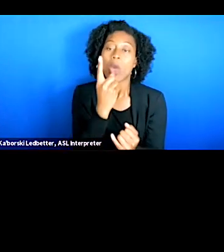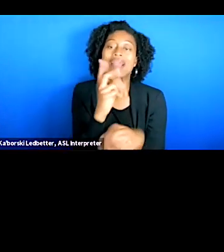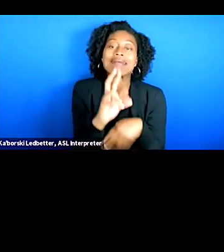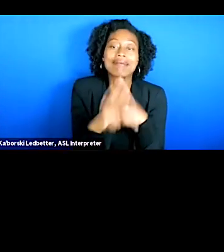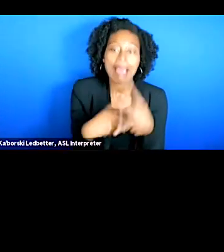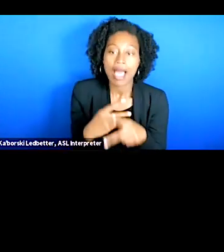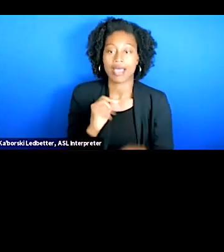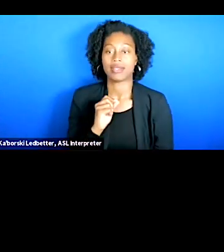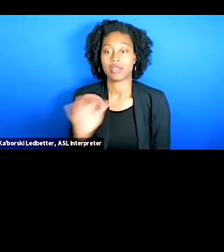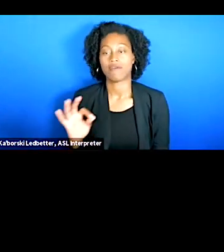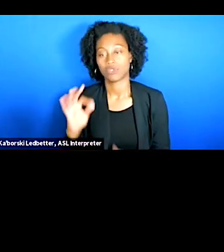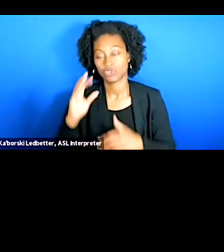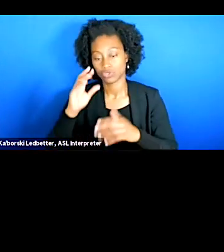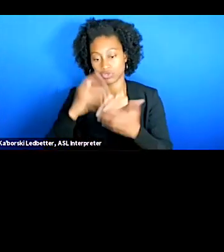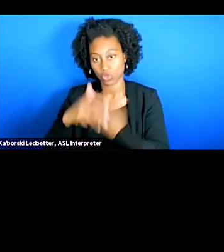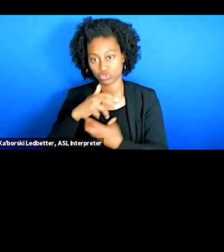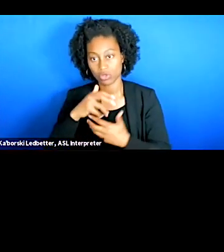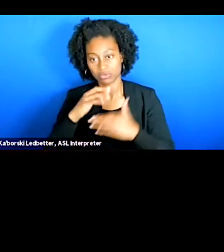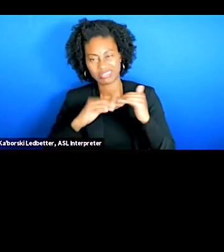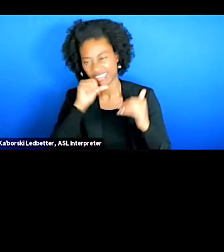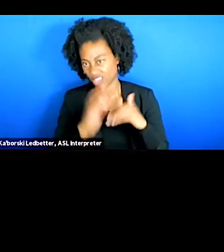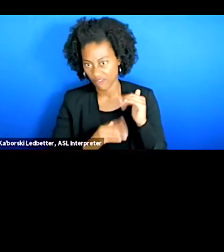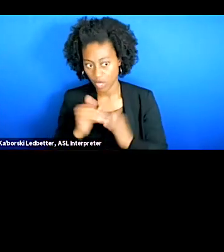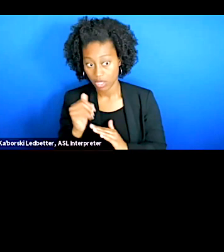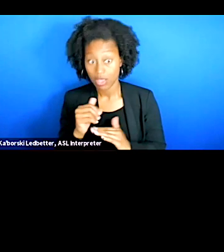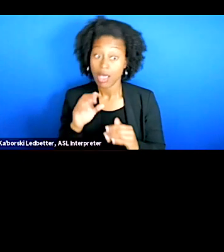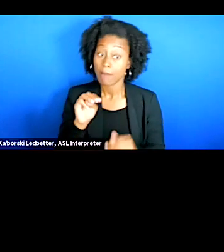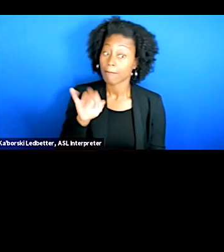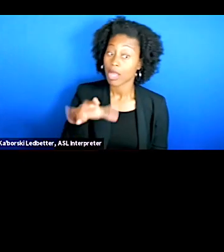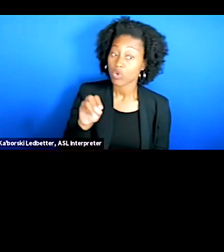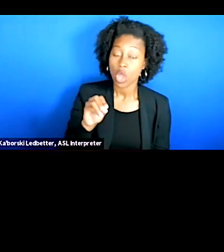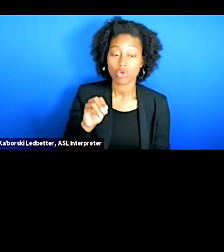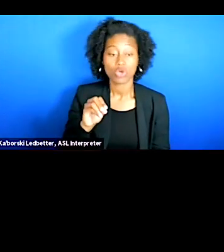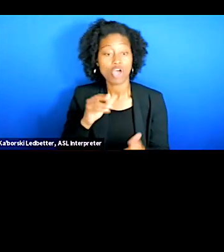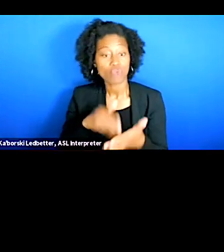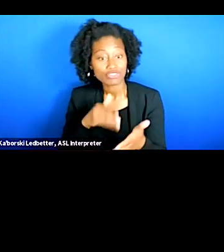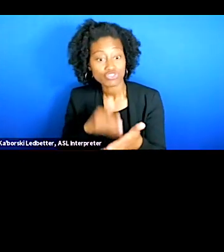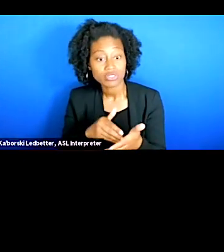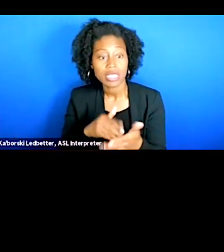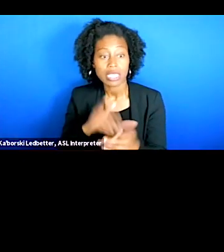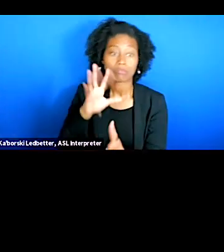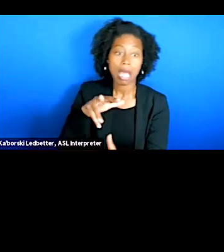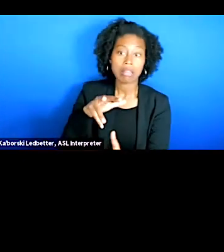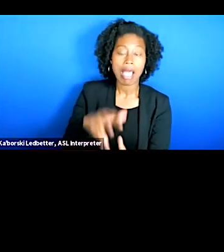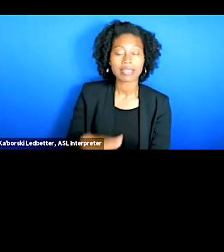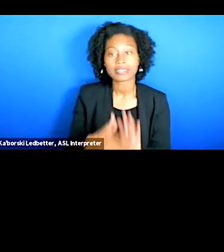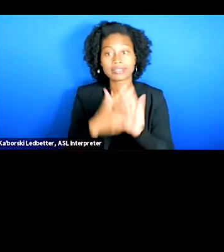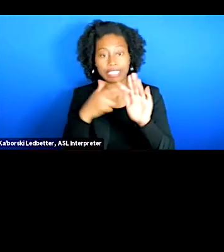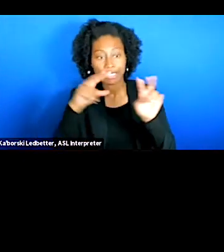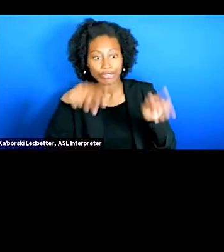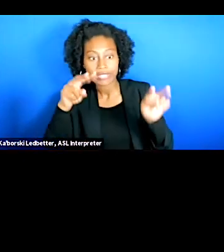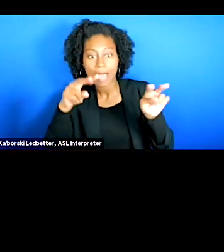as microaggressions, spotlighting, and stereotype threat. Another way of referring